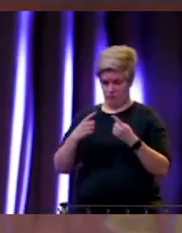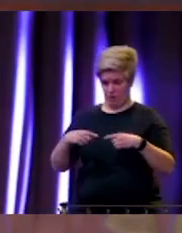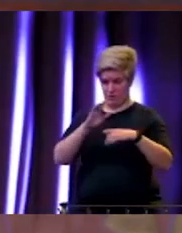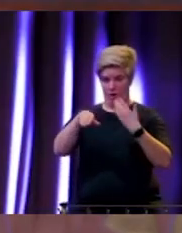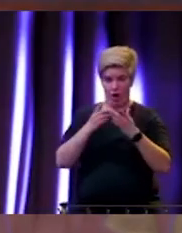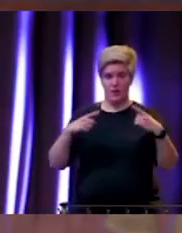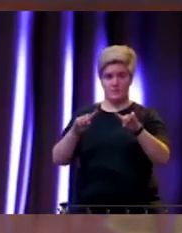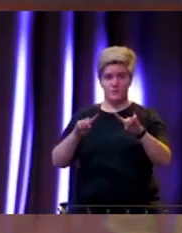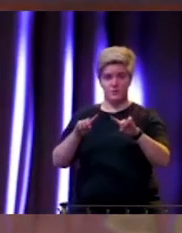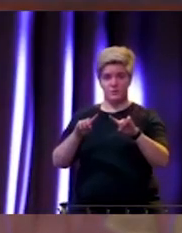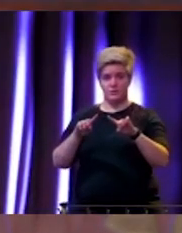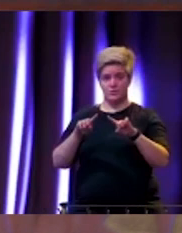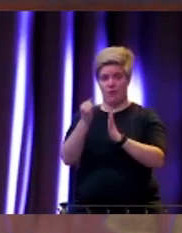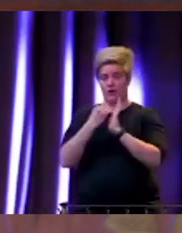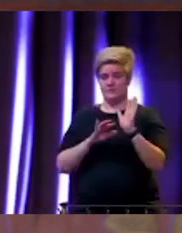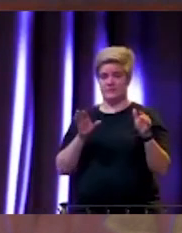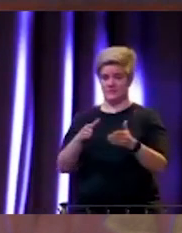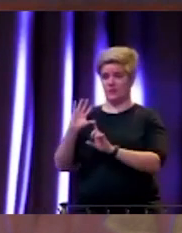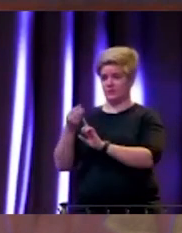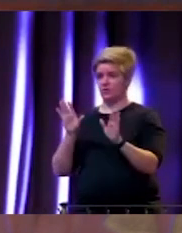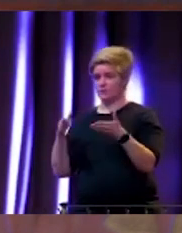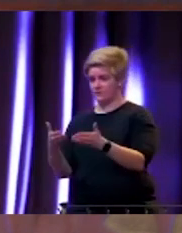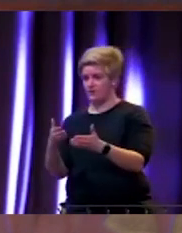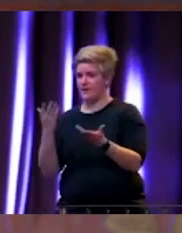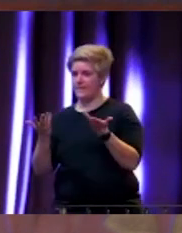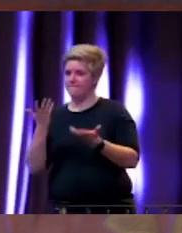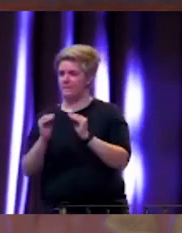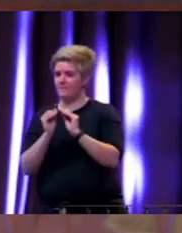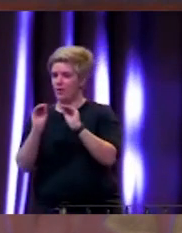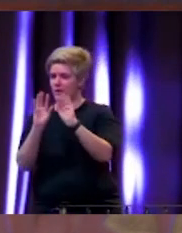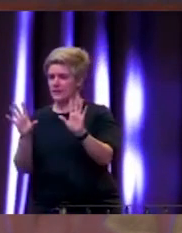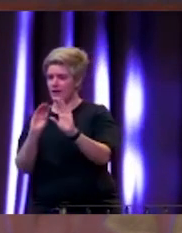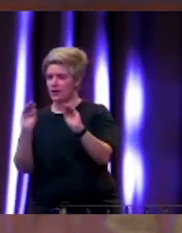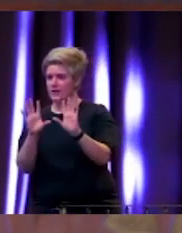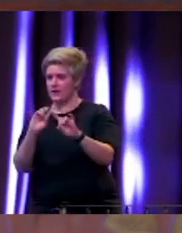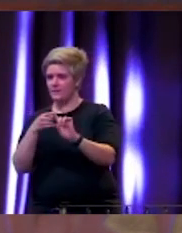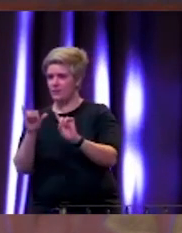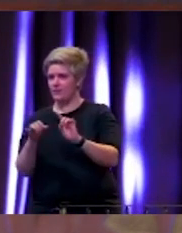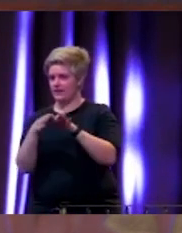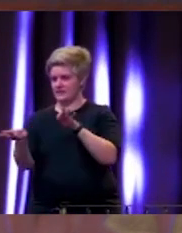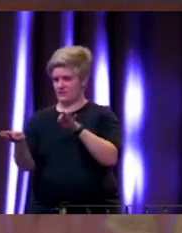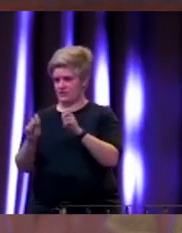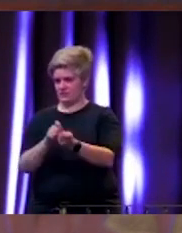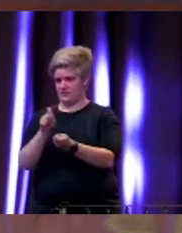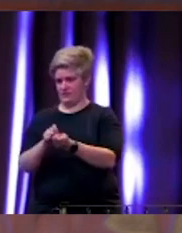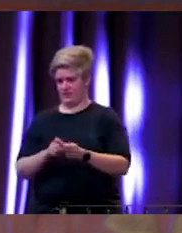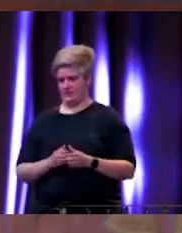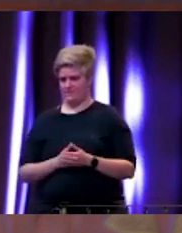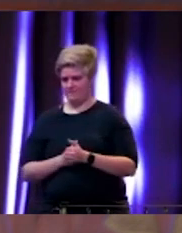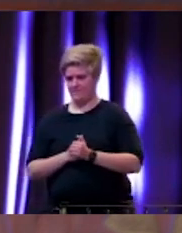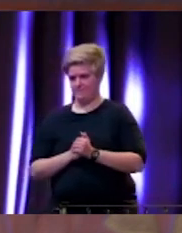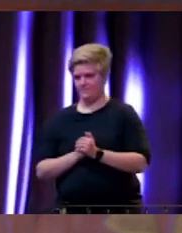focused organizations as cultural organizations. So maybe just a little bit more clarity on that definition